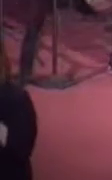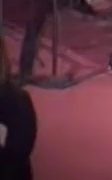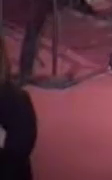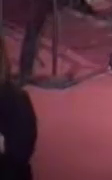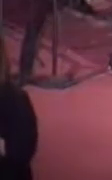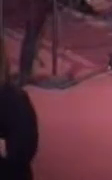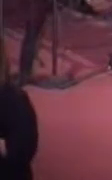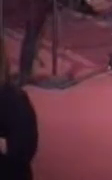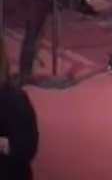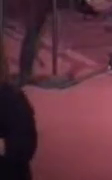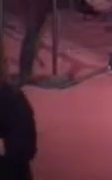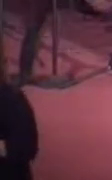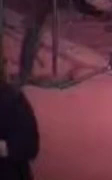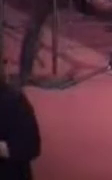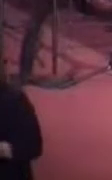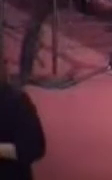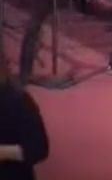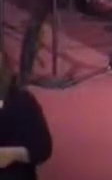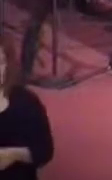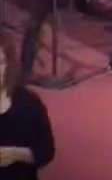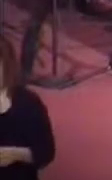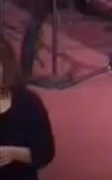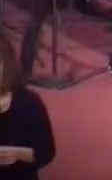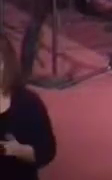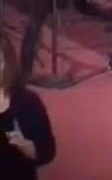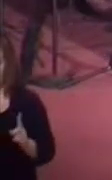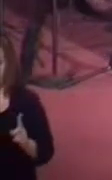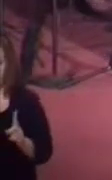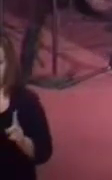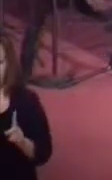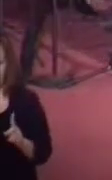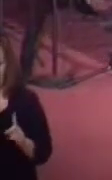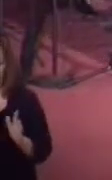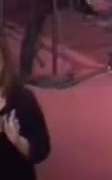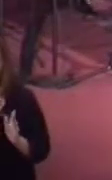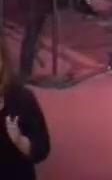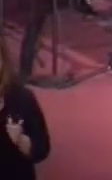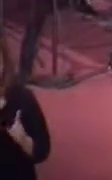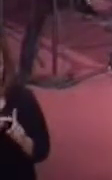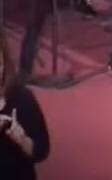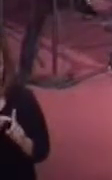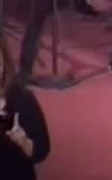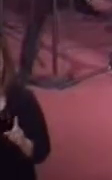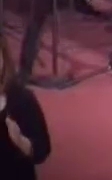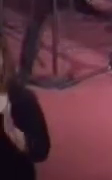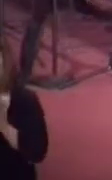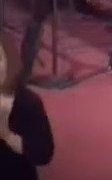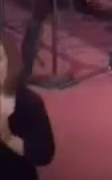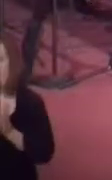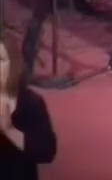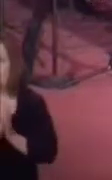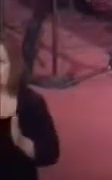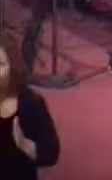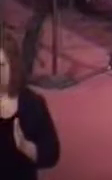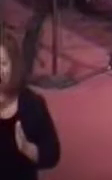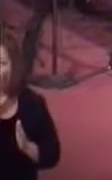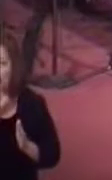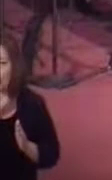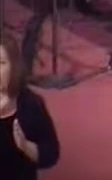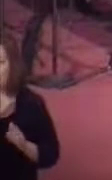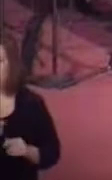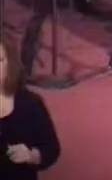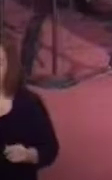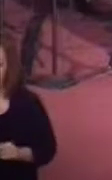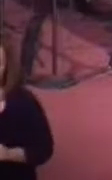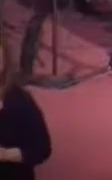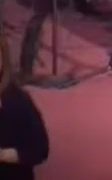in Daniel 6:11. Then these men came by agreement and found Daniel making petition and supplication of